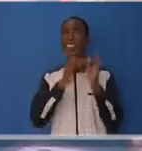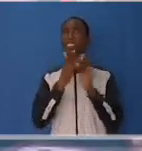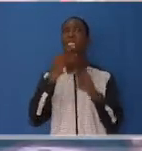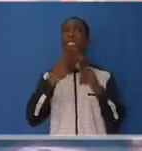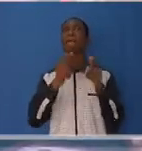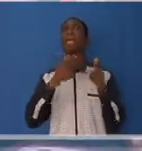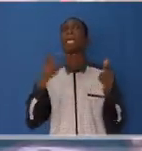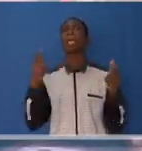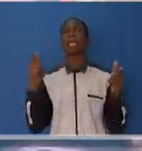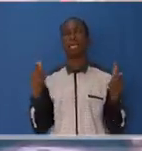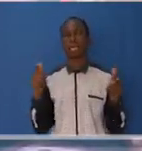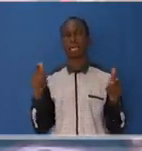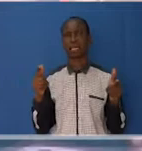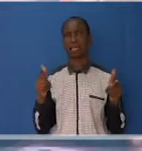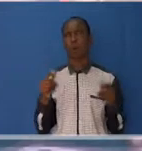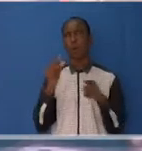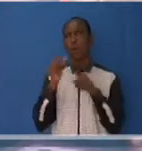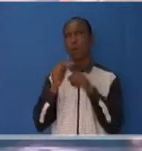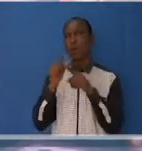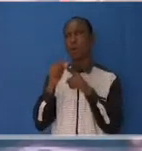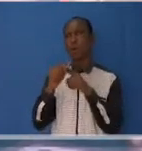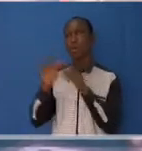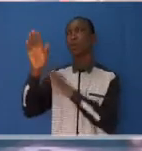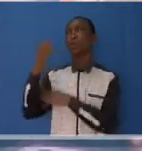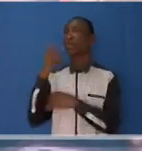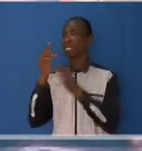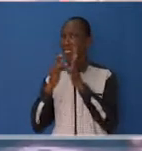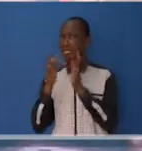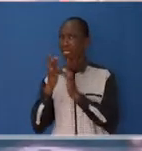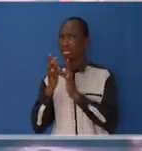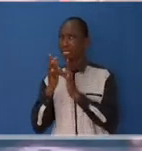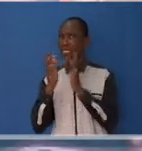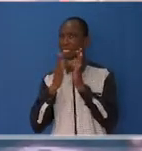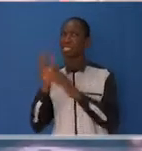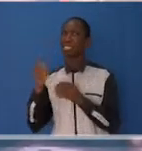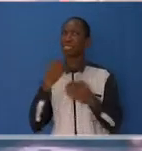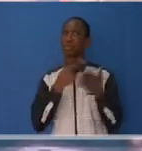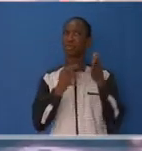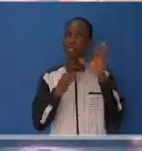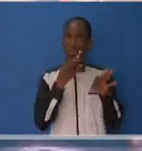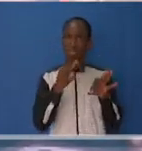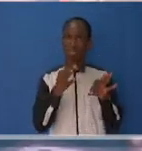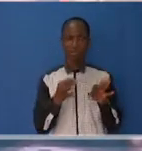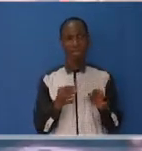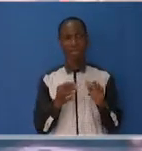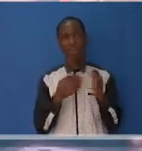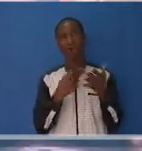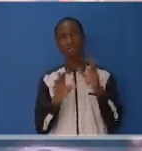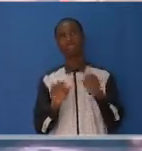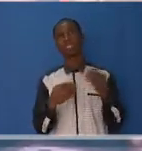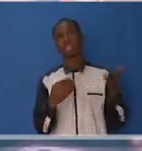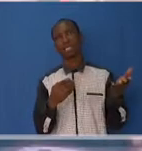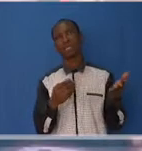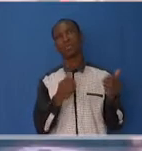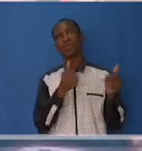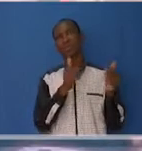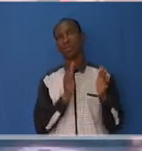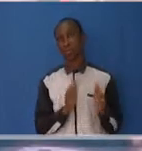his mouth. And what we are going to see as number five channel of worship